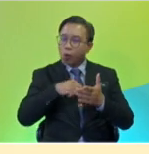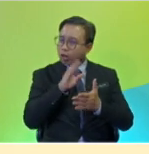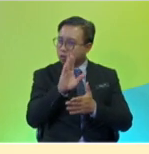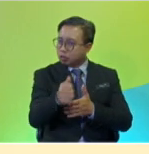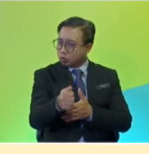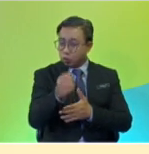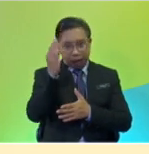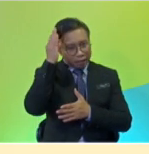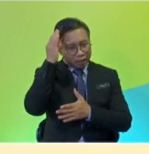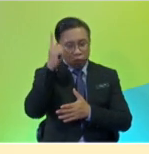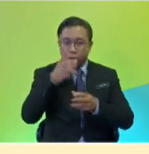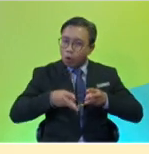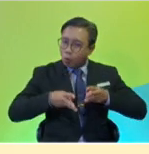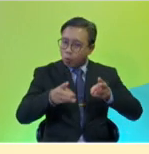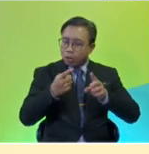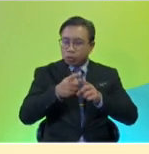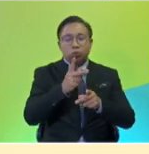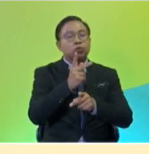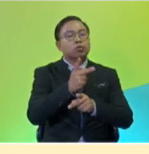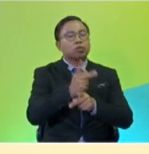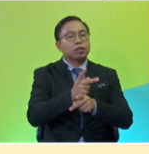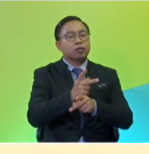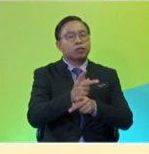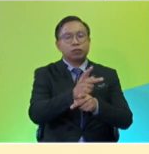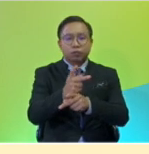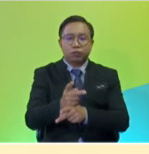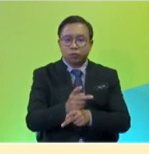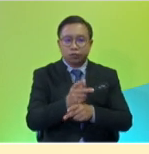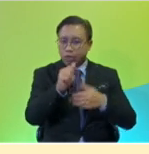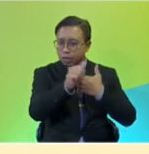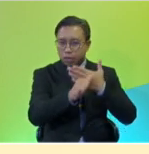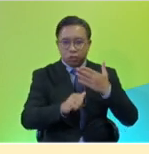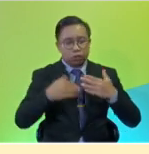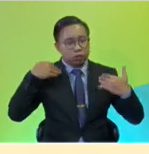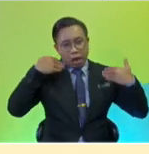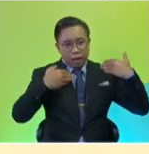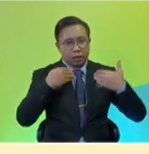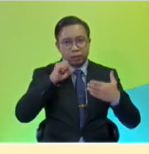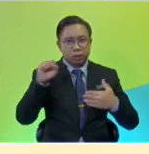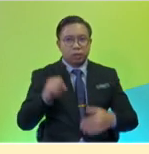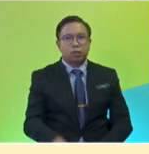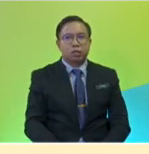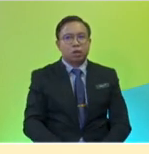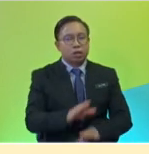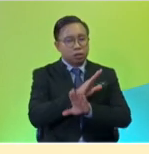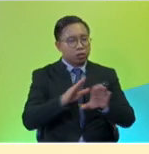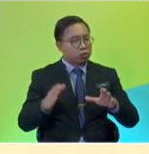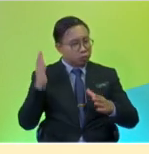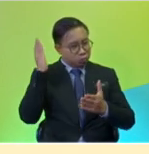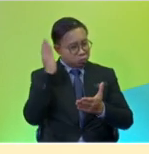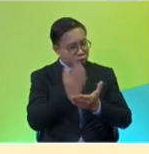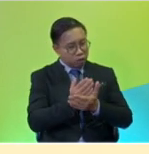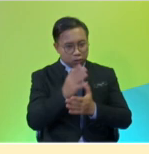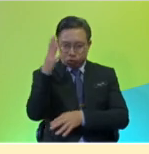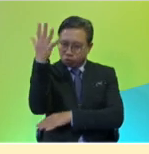One way to save the endangered animals. Don't cut trees and